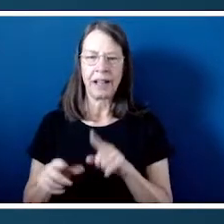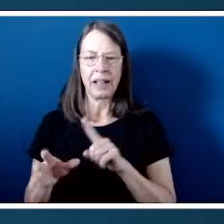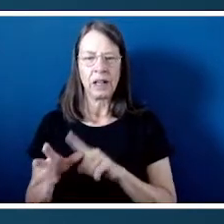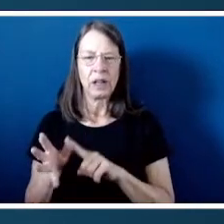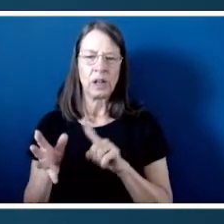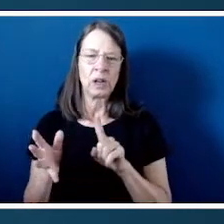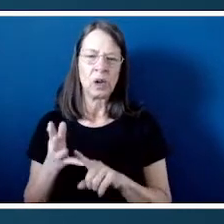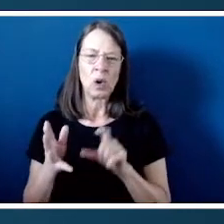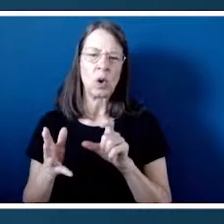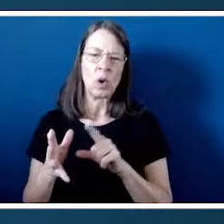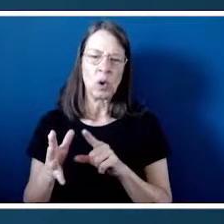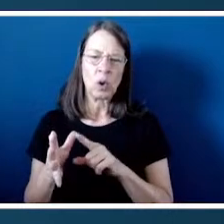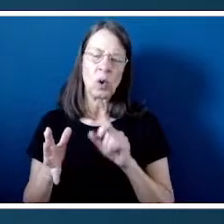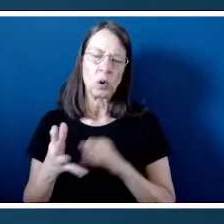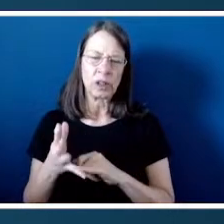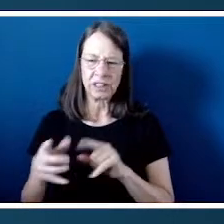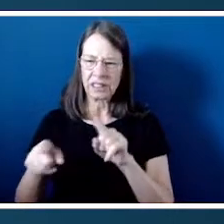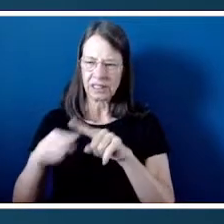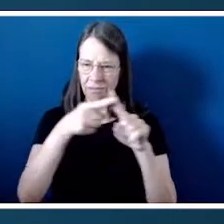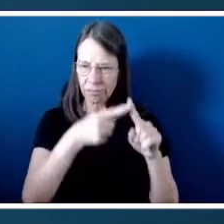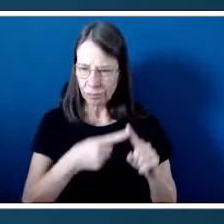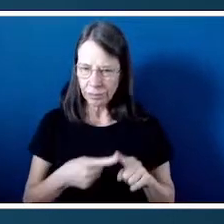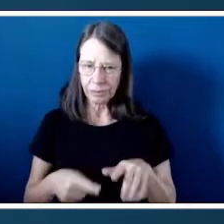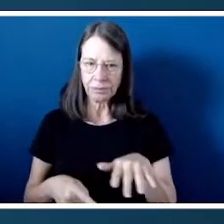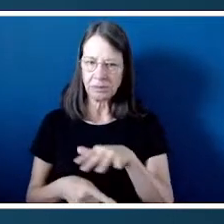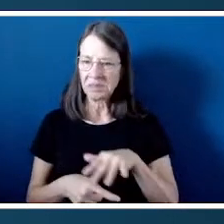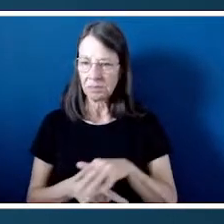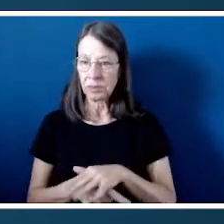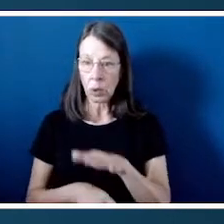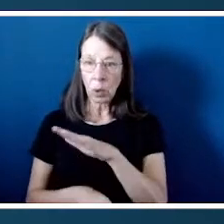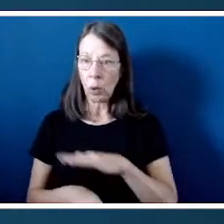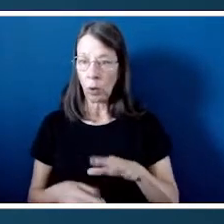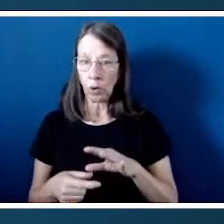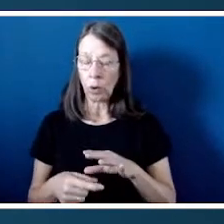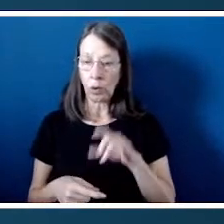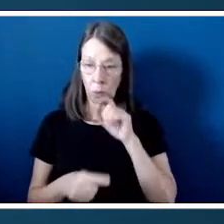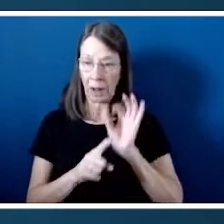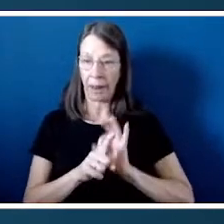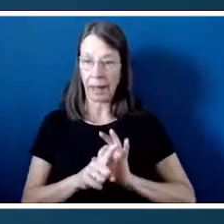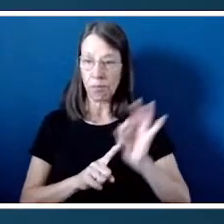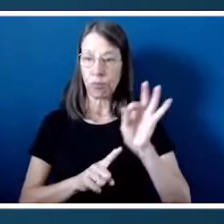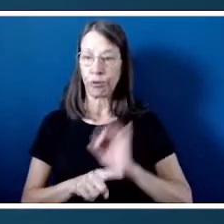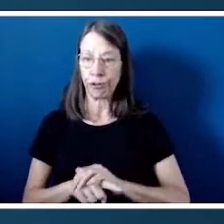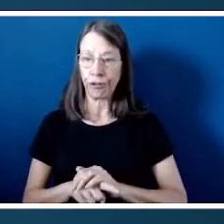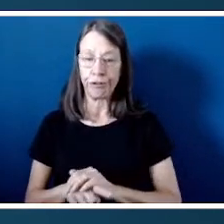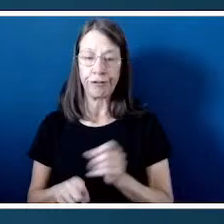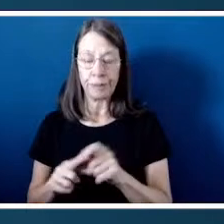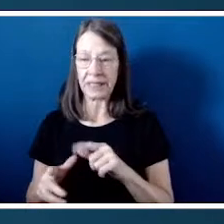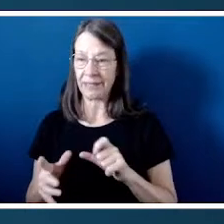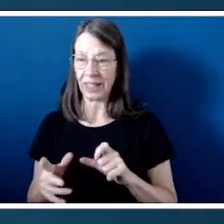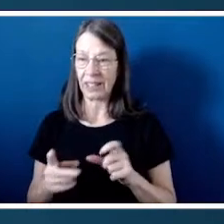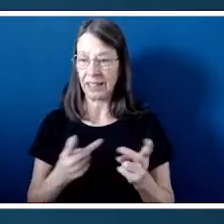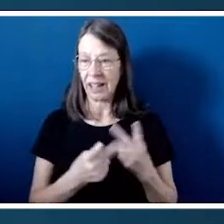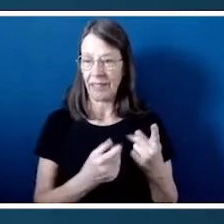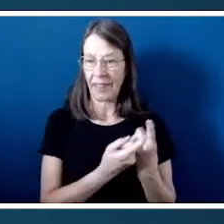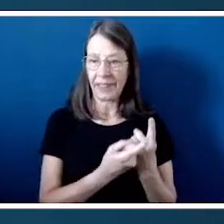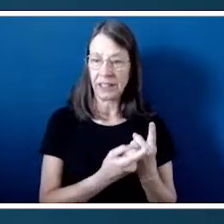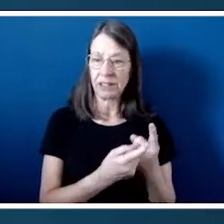consideration. The whole Indo-Pacific strategy also includes the Pacific. So Australia